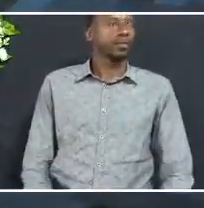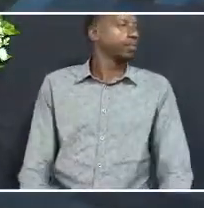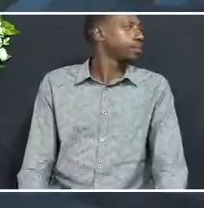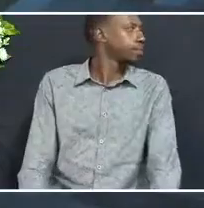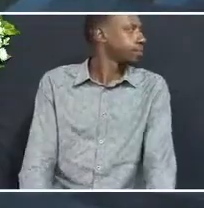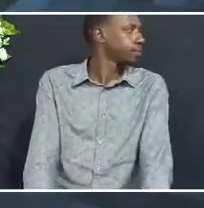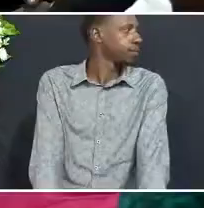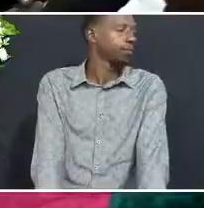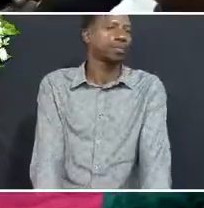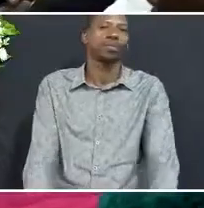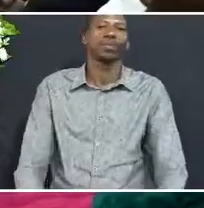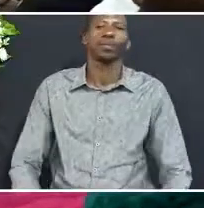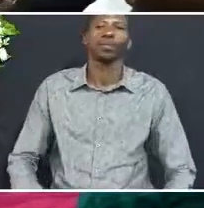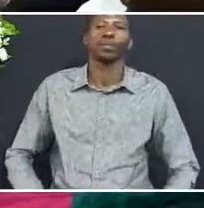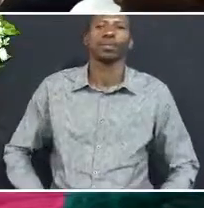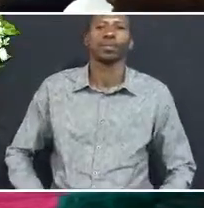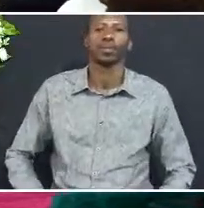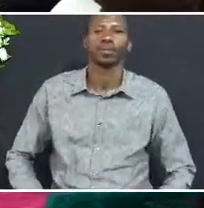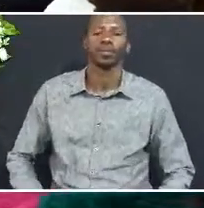We want to